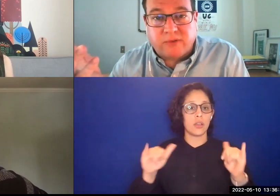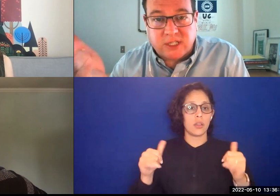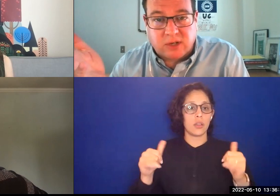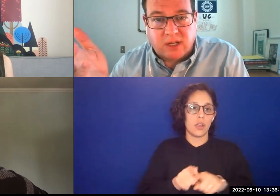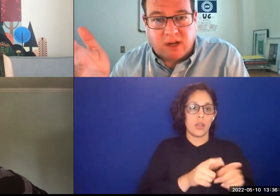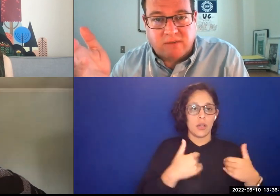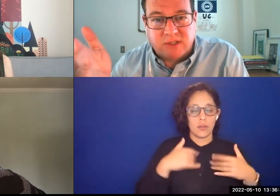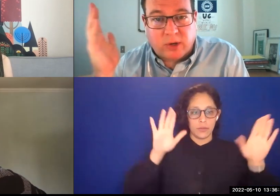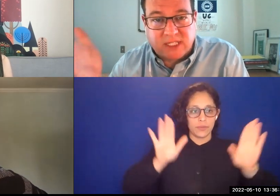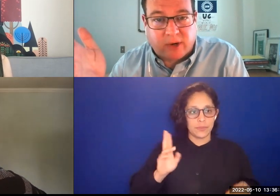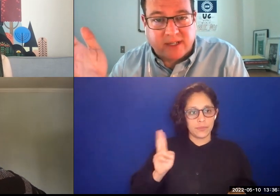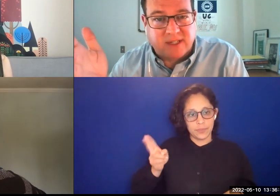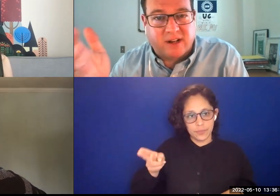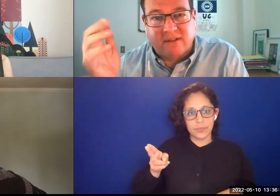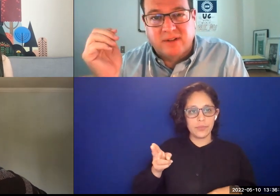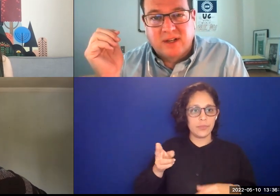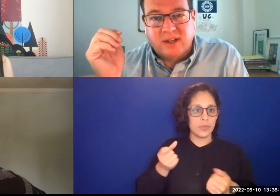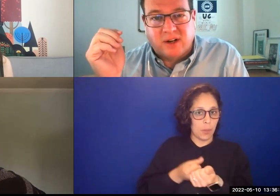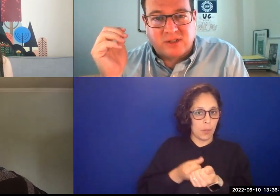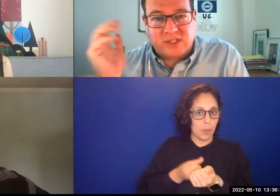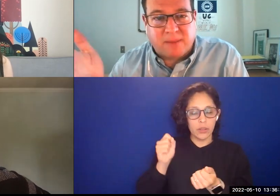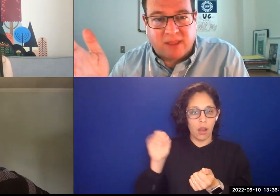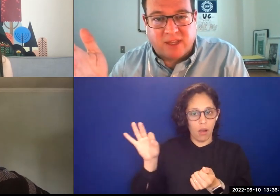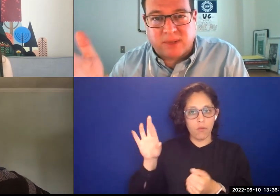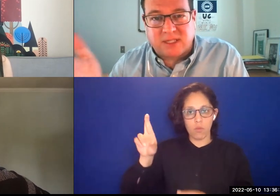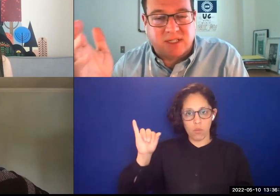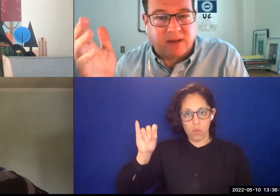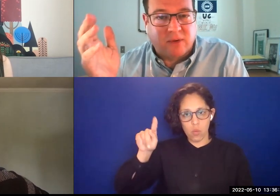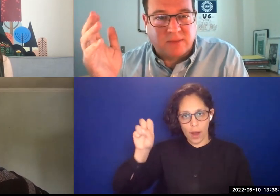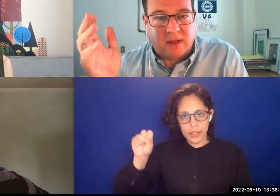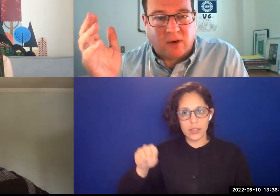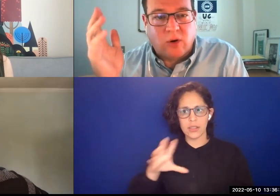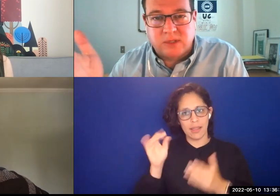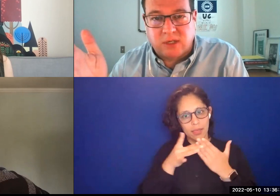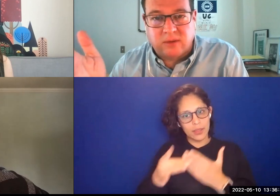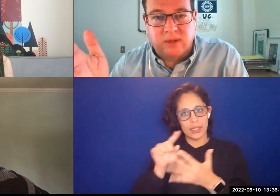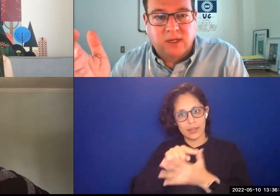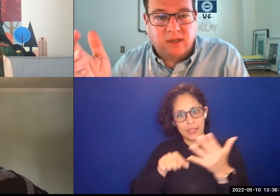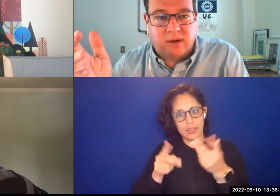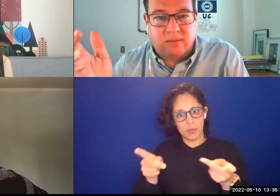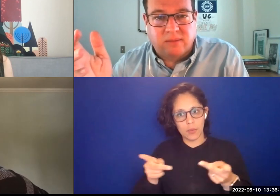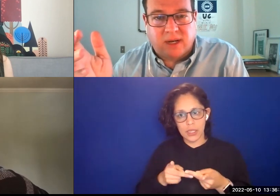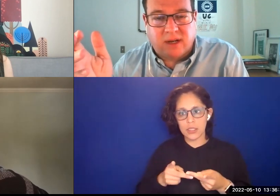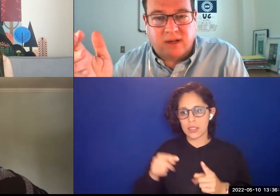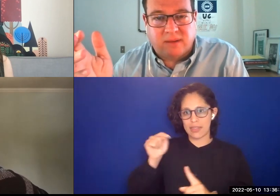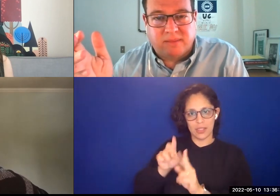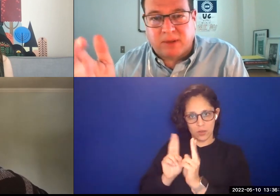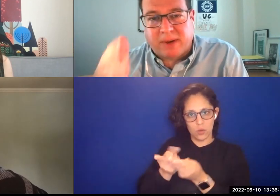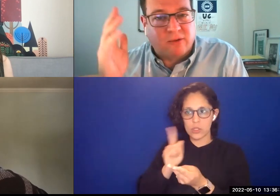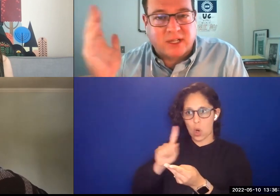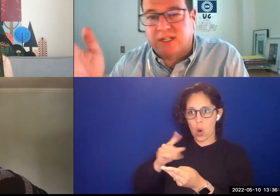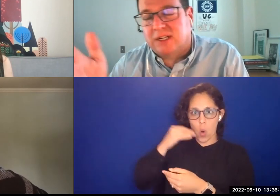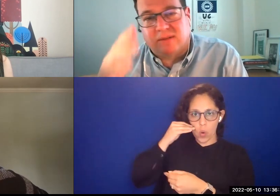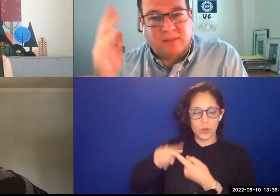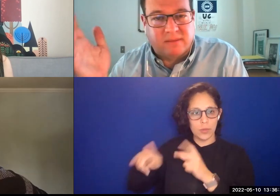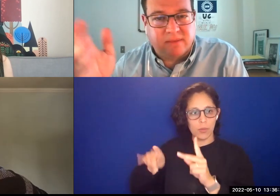a wonderful history of supporting civil rights and of, you know, championing these places. And the labor movement's been a home to, you know, people like